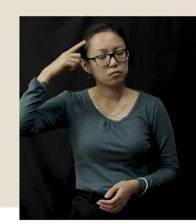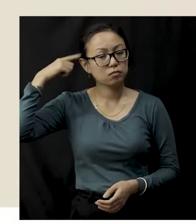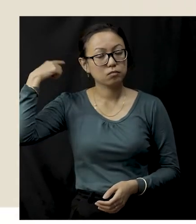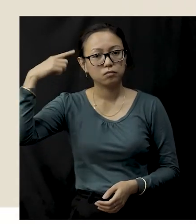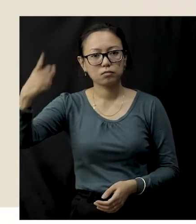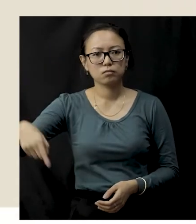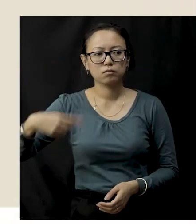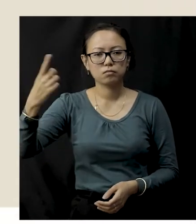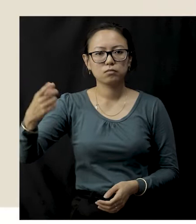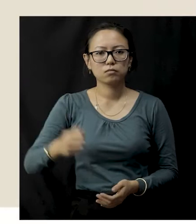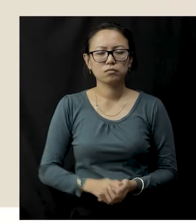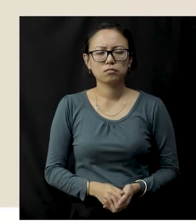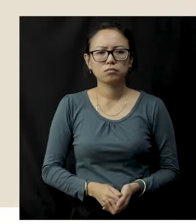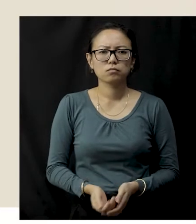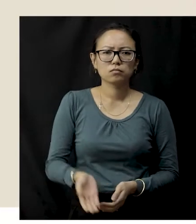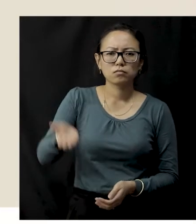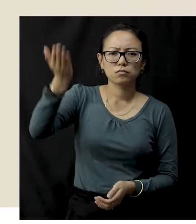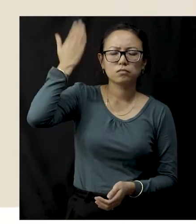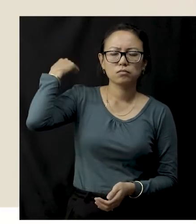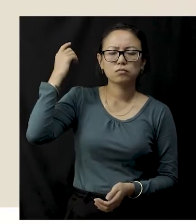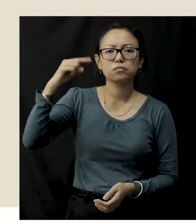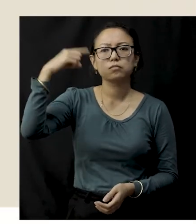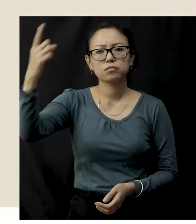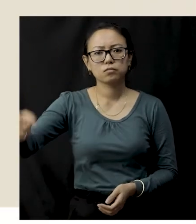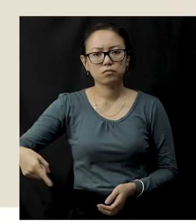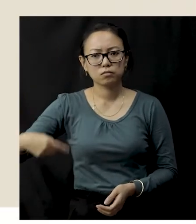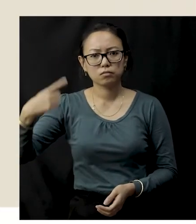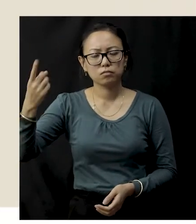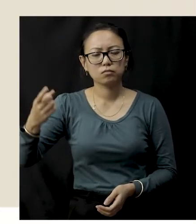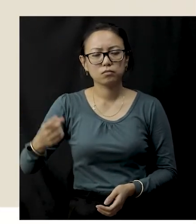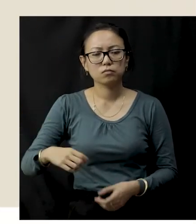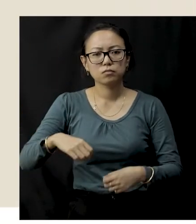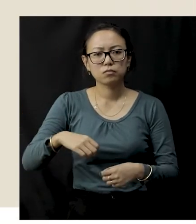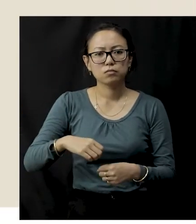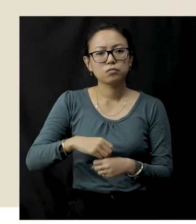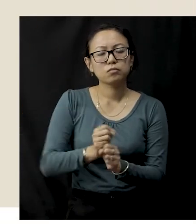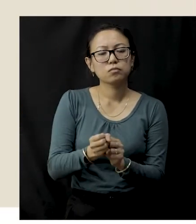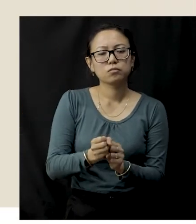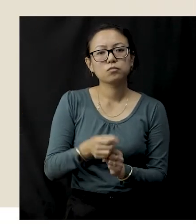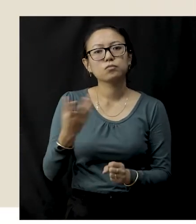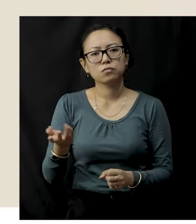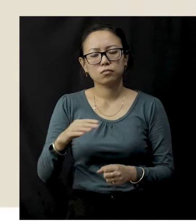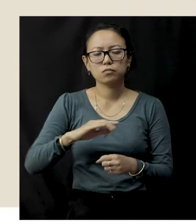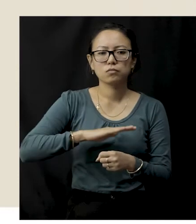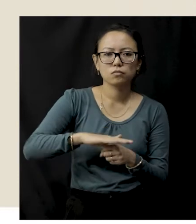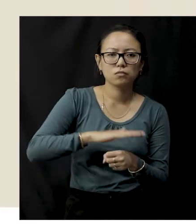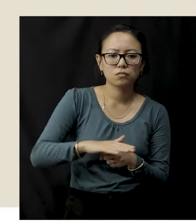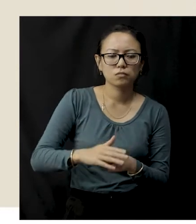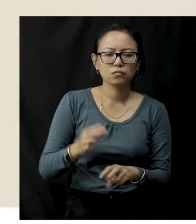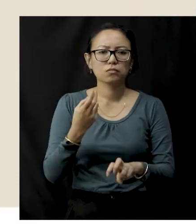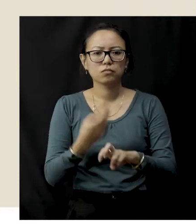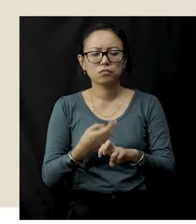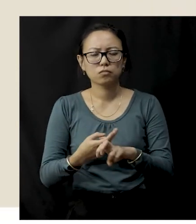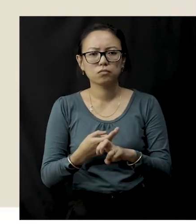shape. Earlier, these wheels are made of stone, wood, but now these wheels are found in